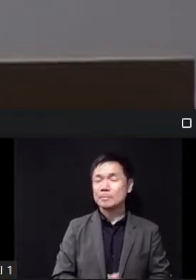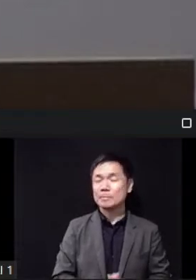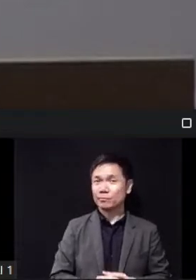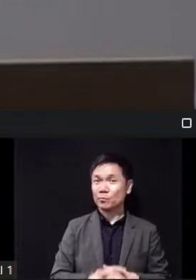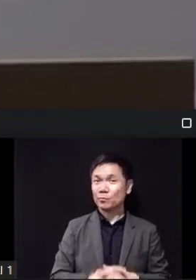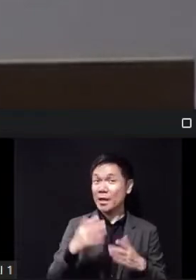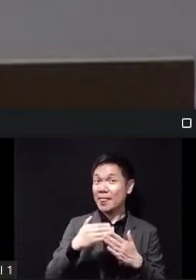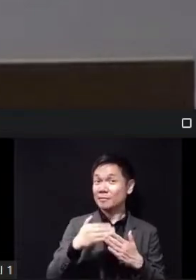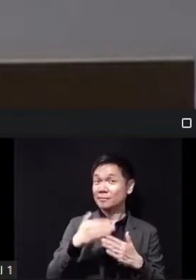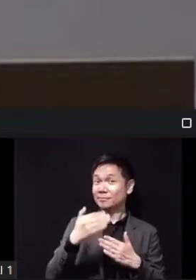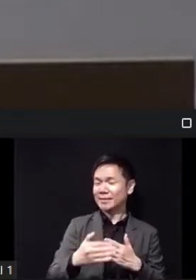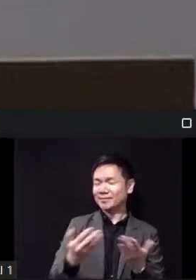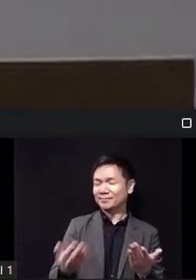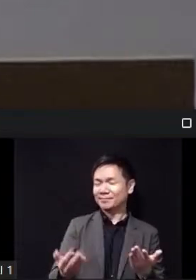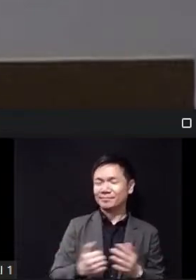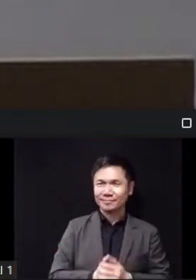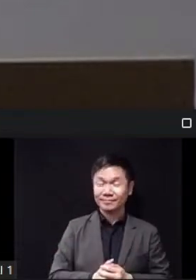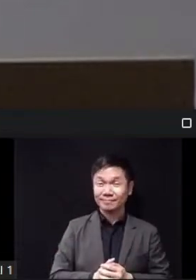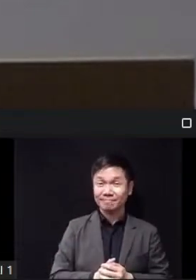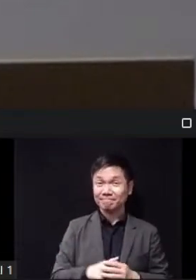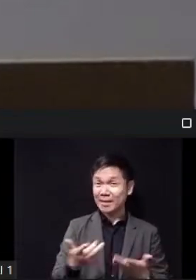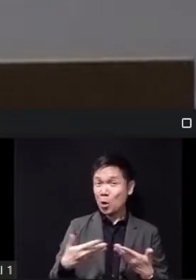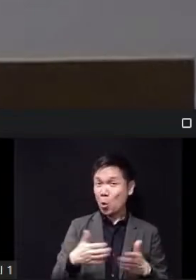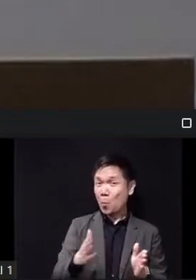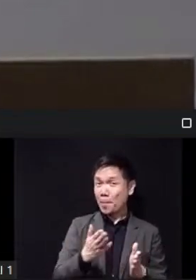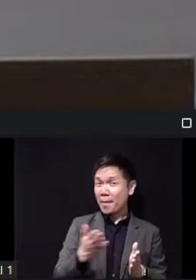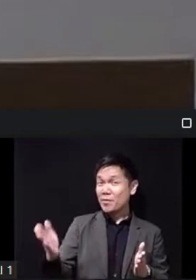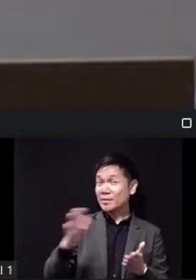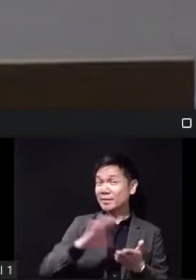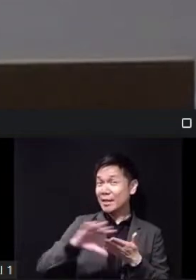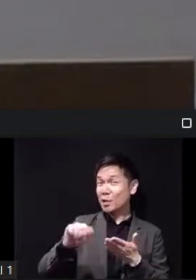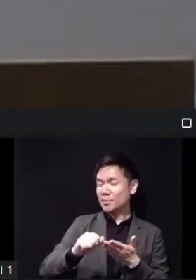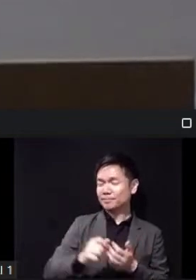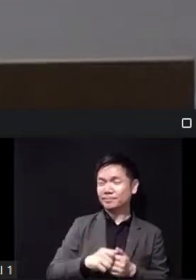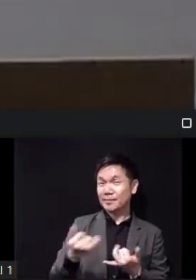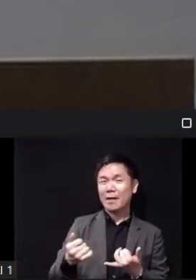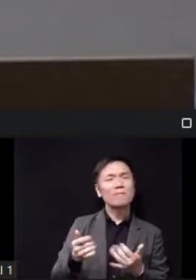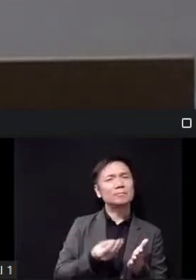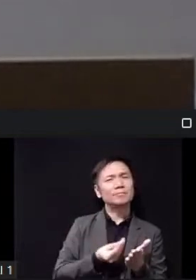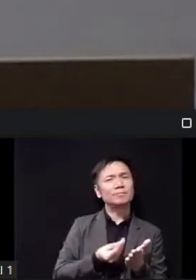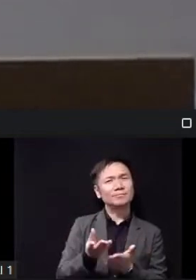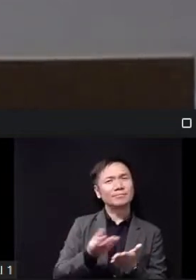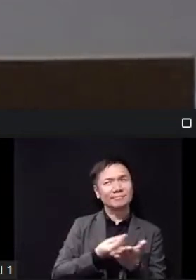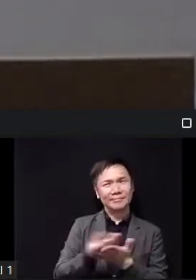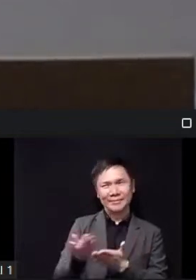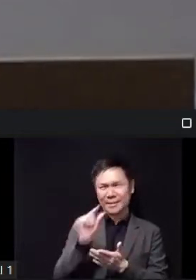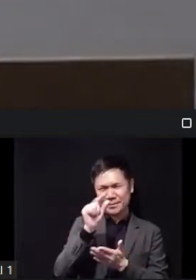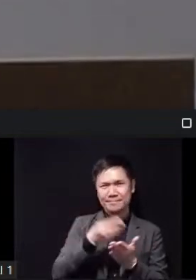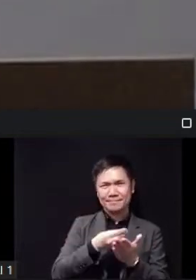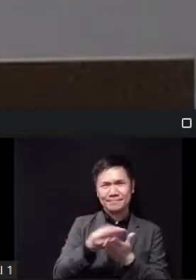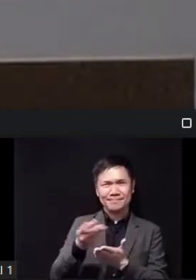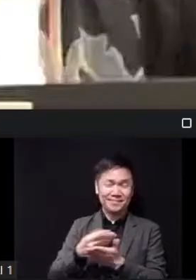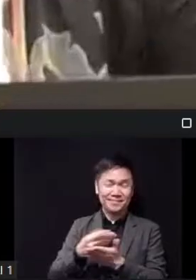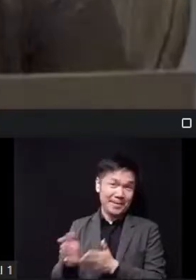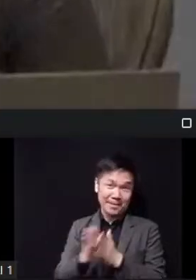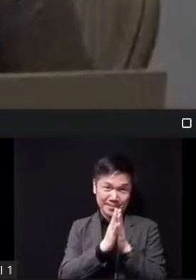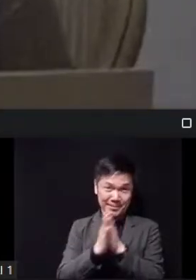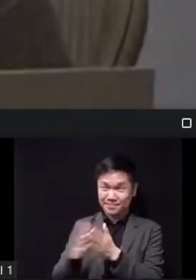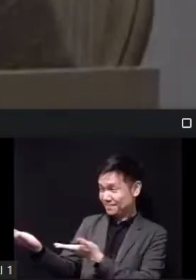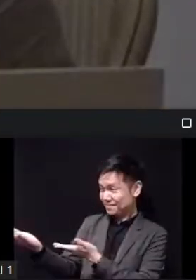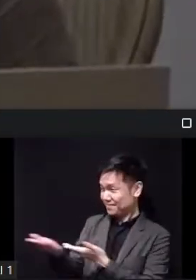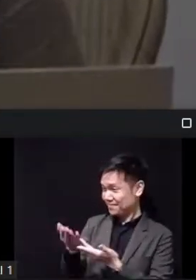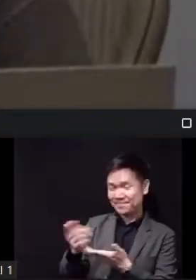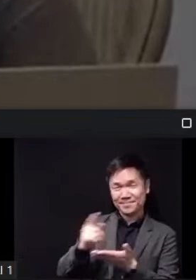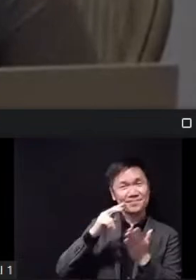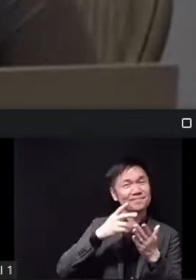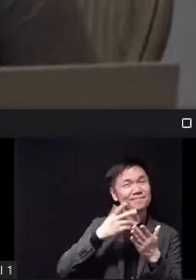Before we continue, I would like to give the floor to the Secretary for some housekeeping announcement. Sabine, please. Thank you very